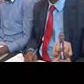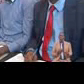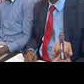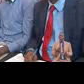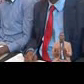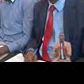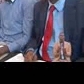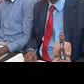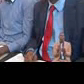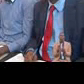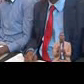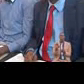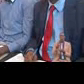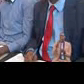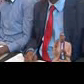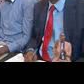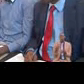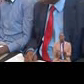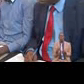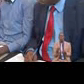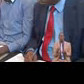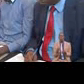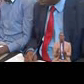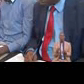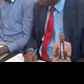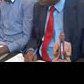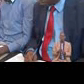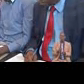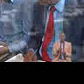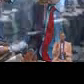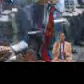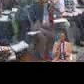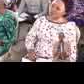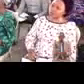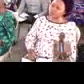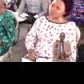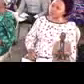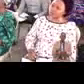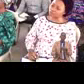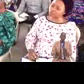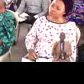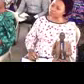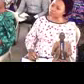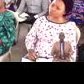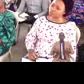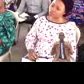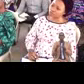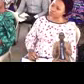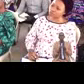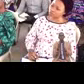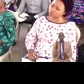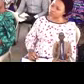And all spirits of infirmity will be conquered from your life in Jesus' name.